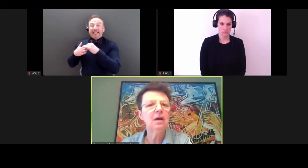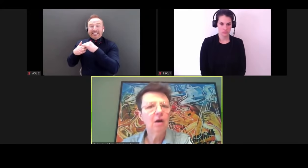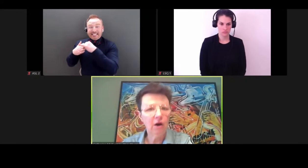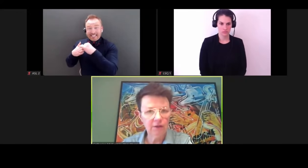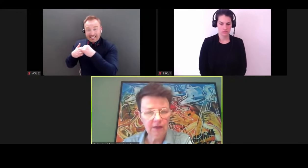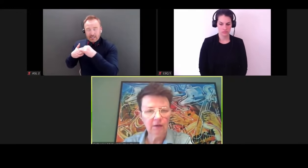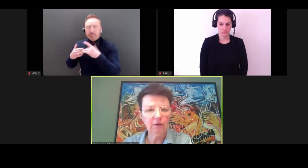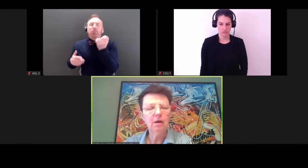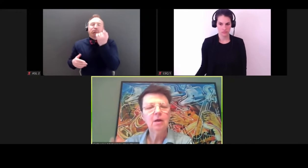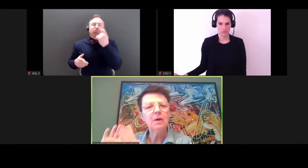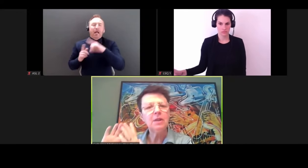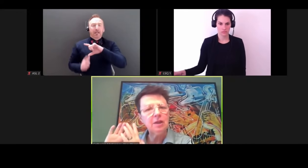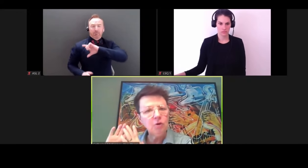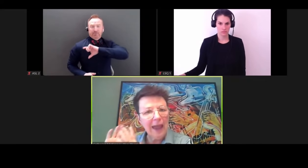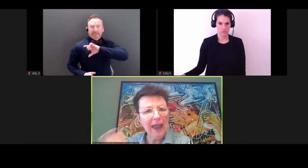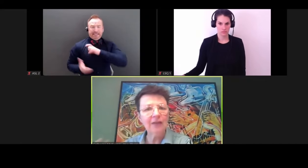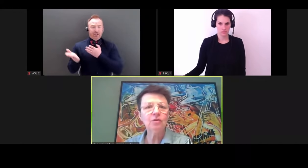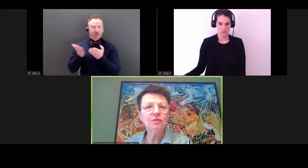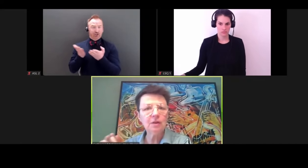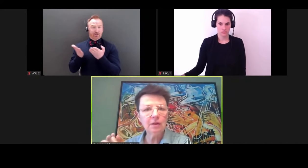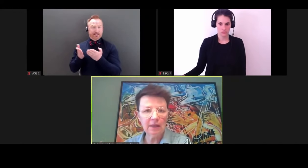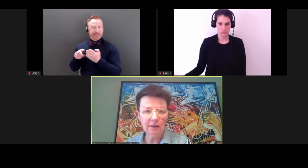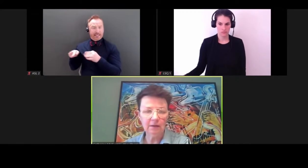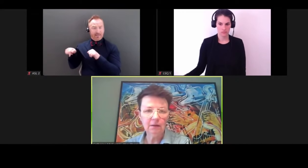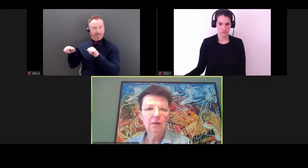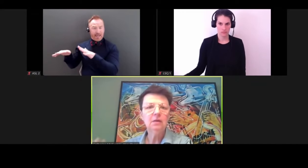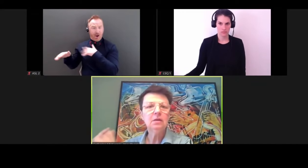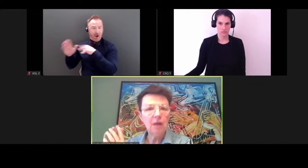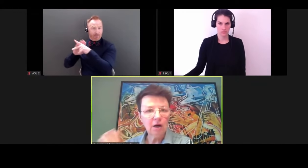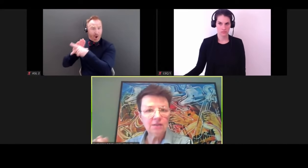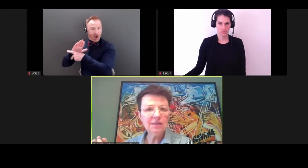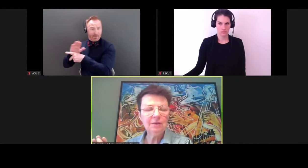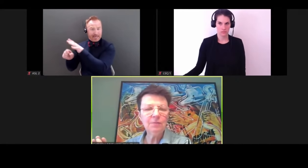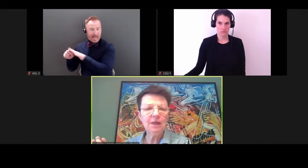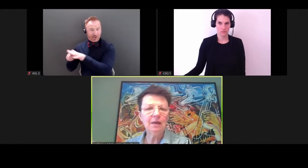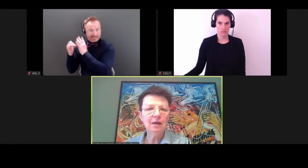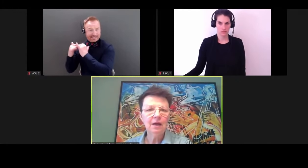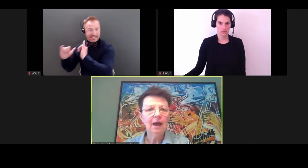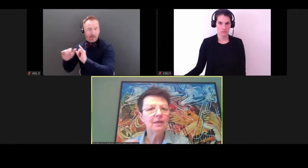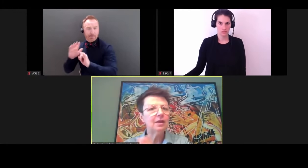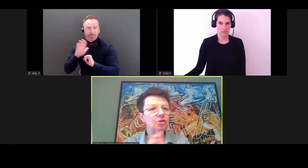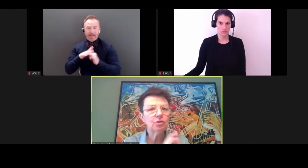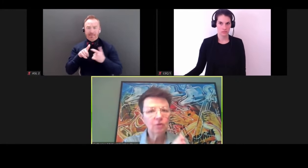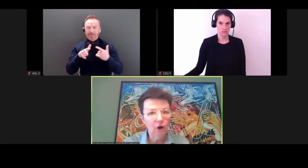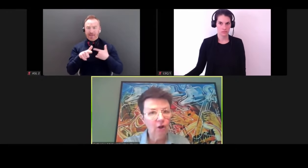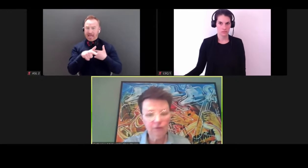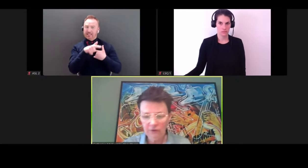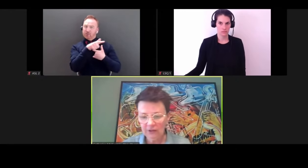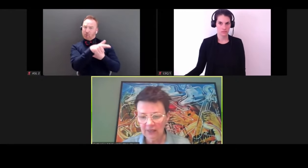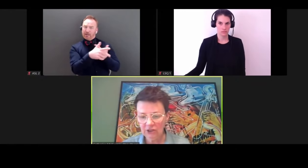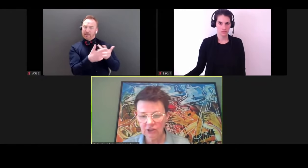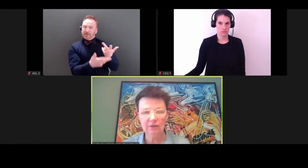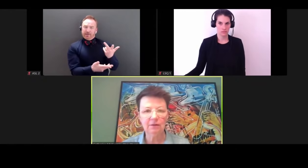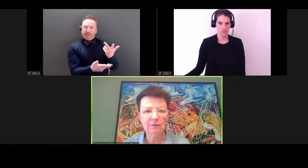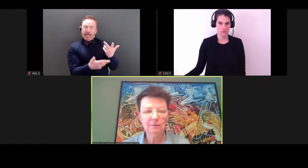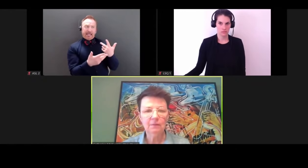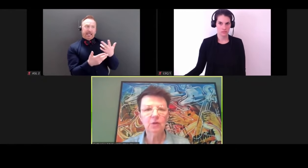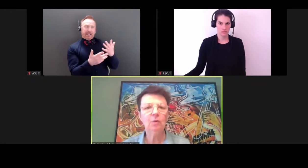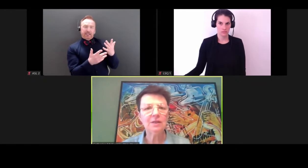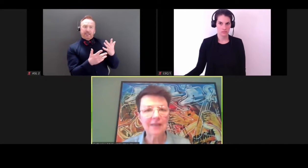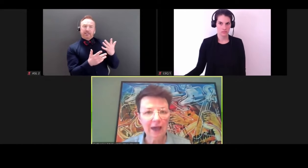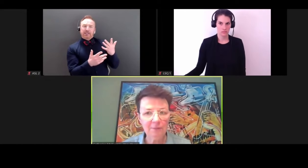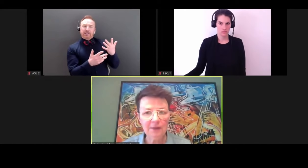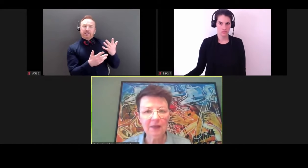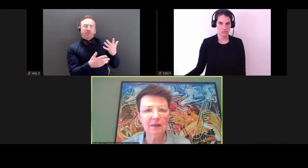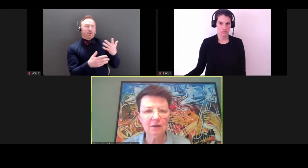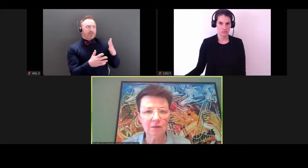service on the Hill, but that you hand over the lead to the RCMP and that you turn all of your attention to